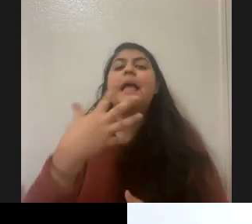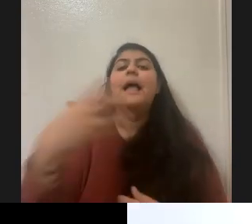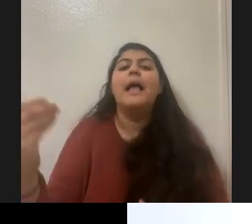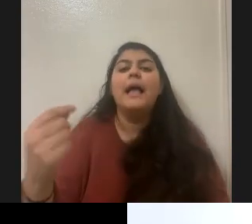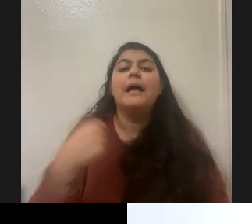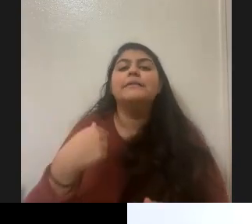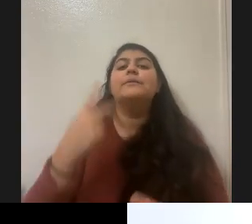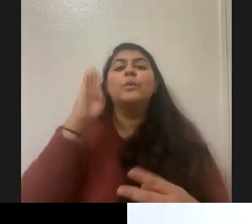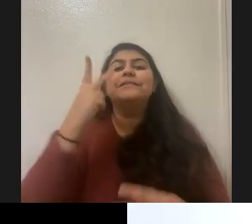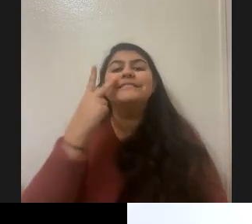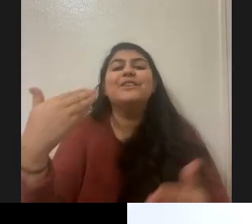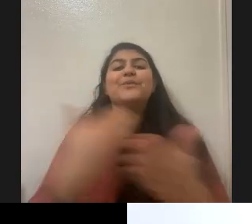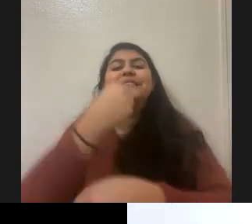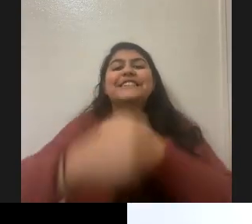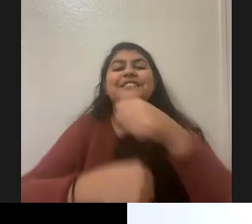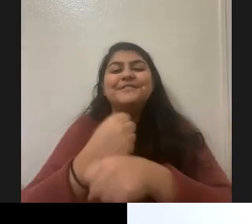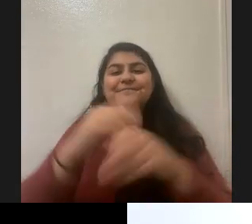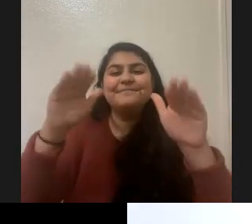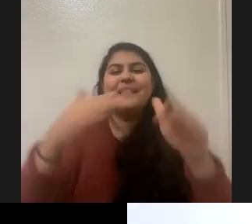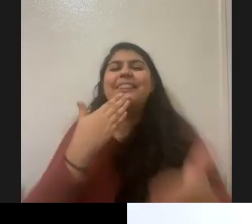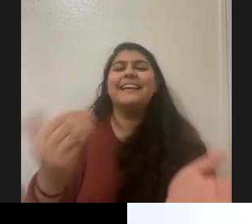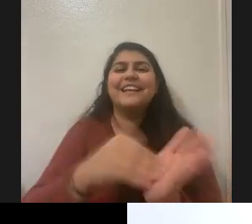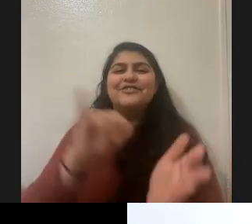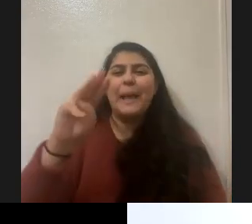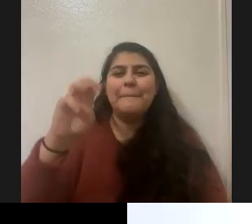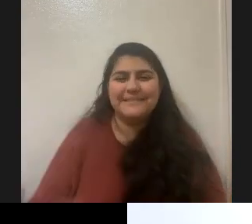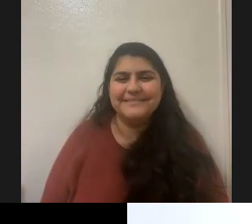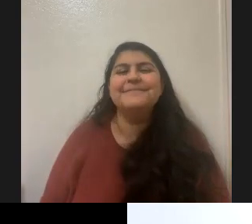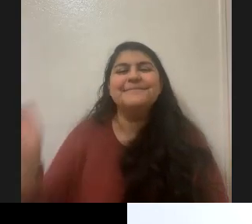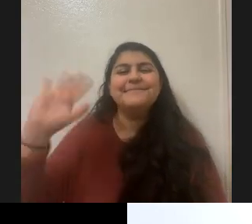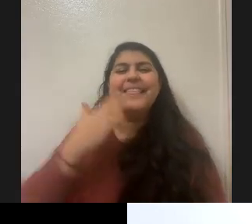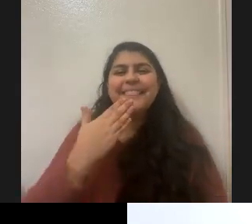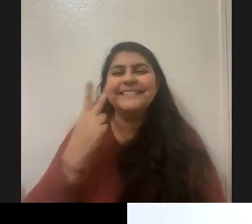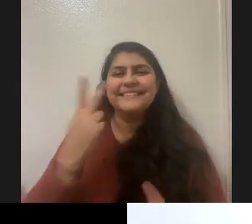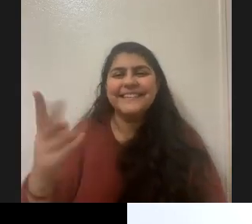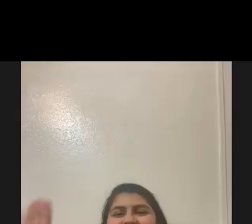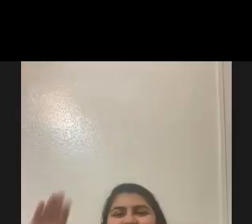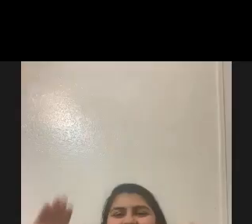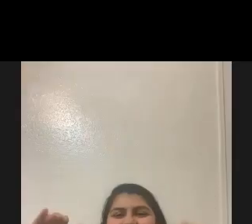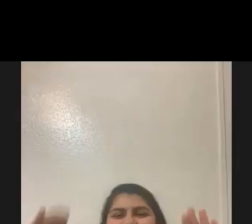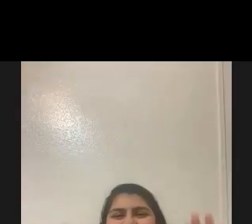all in the new year. Thank you again, Jamie. Thank you. See y'all. Bye.